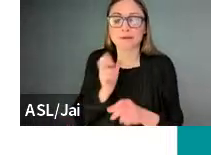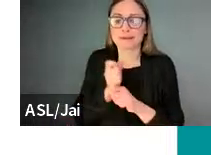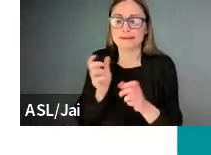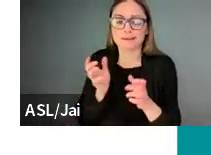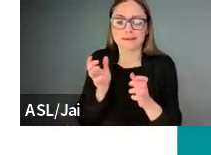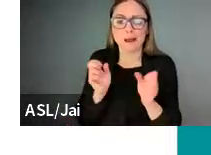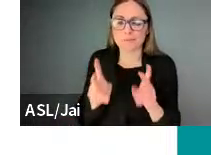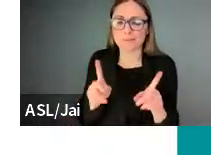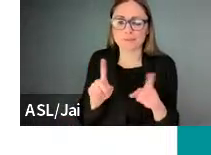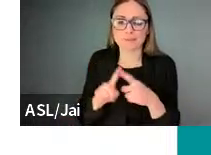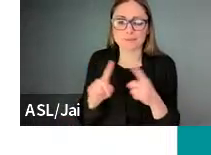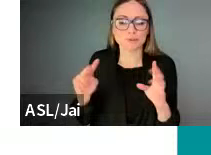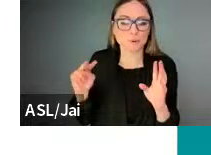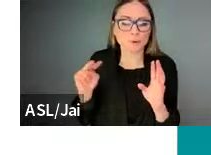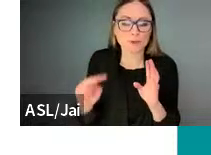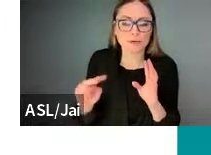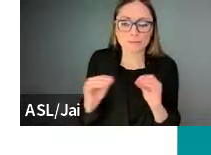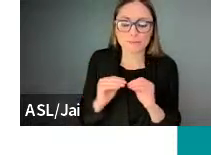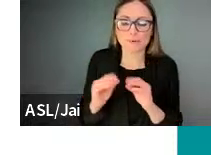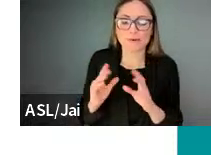up with questions. But